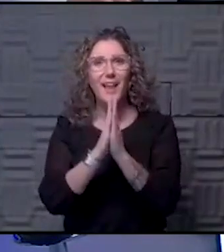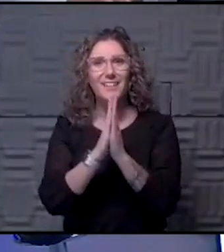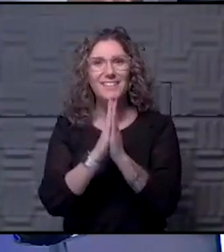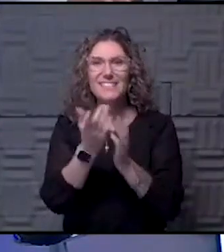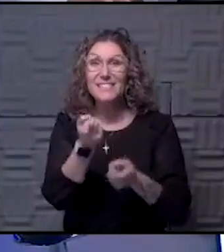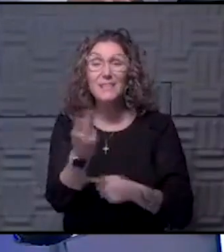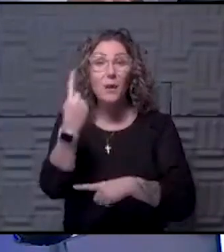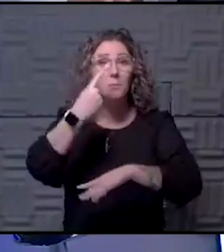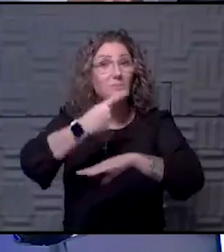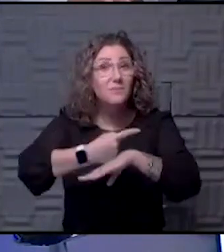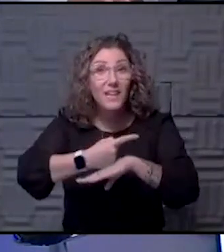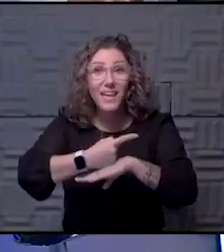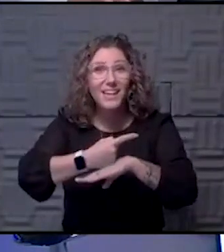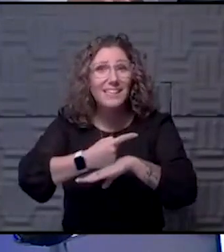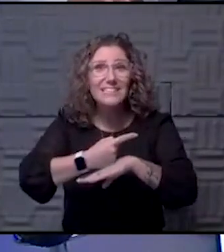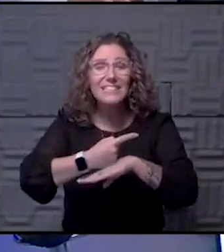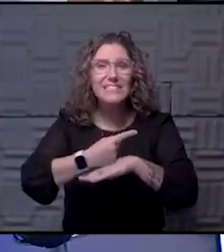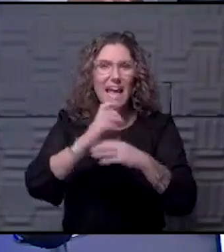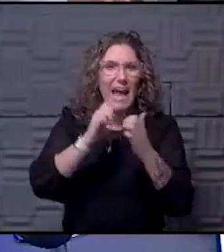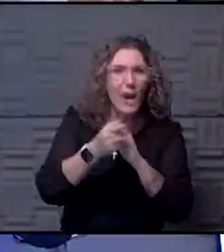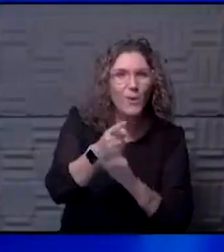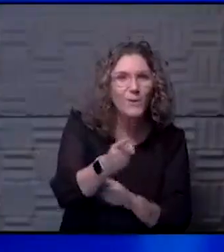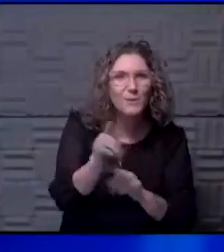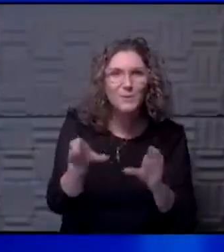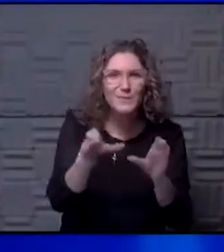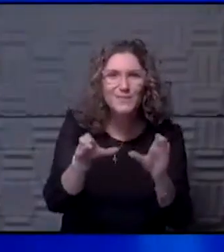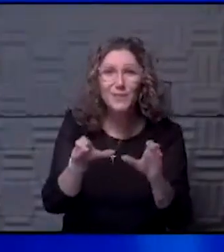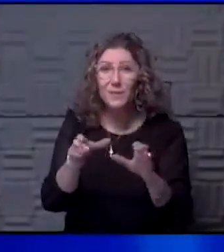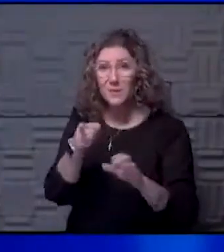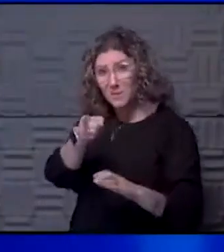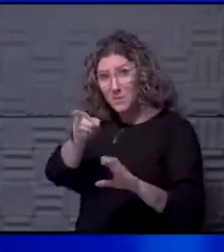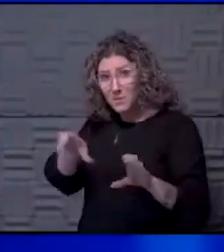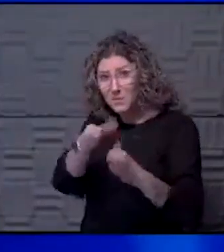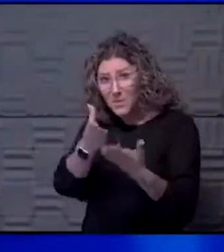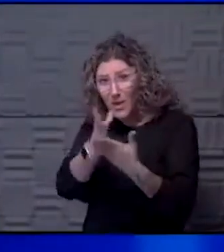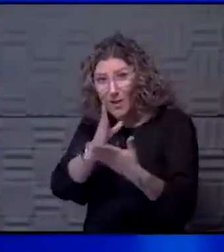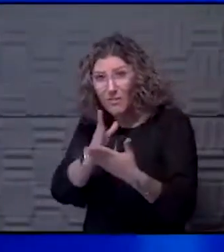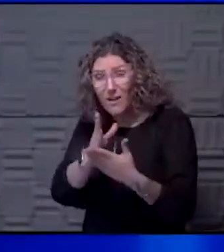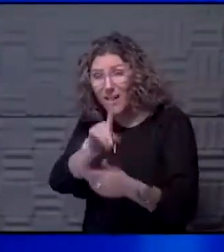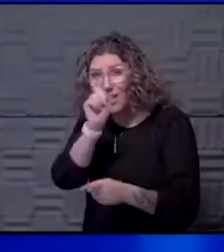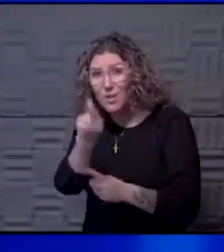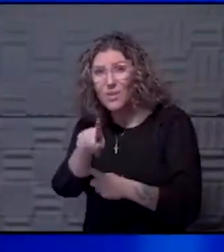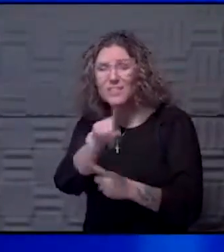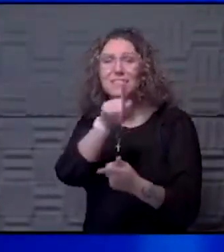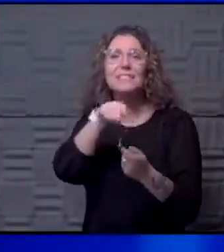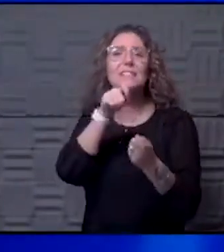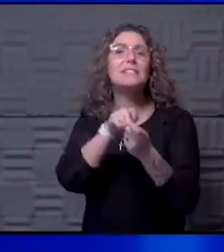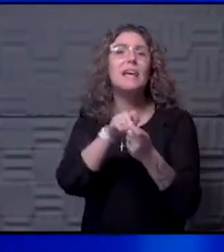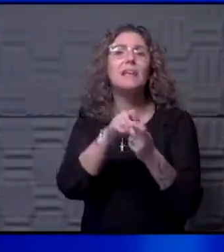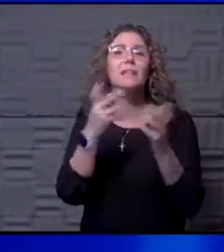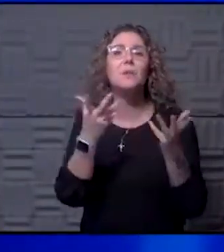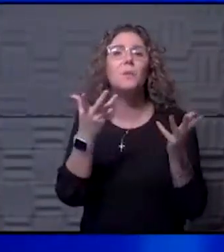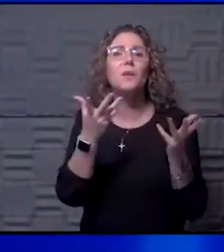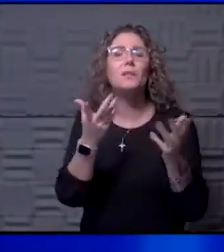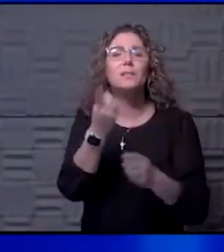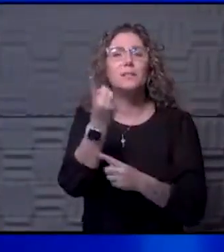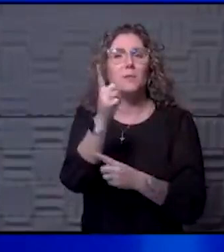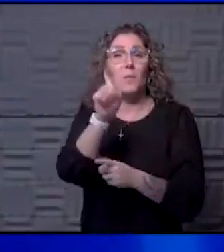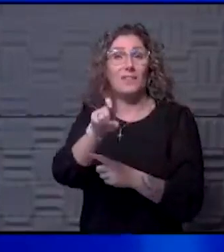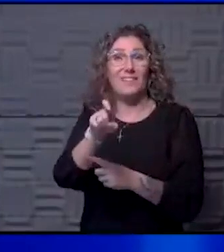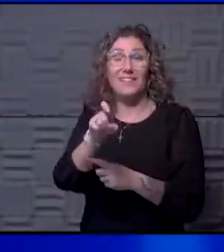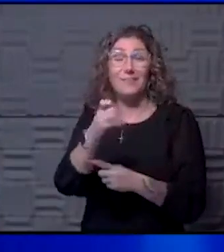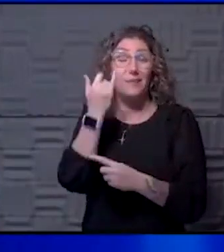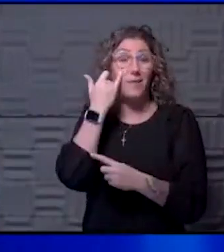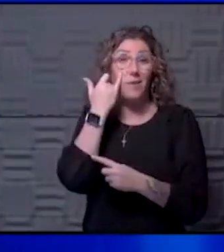Some days, the how are you doing or are you doing okay question is exactly what someone needs. Even if the answer